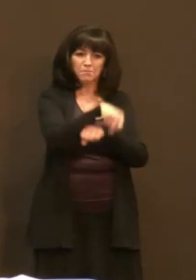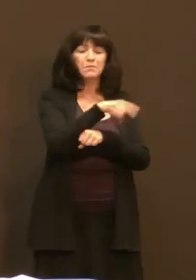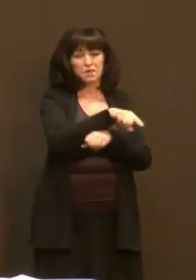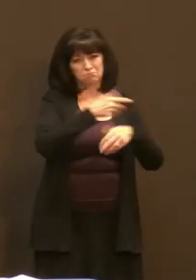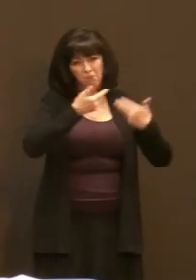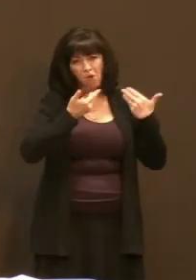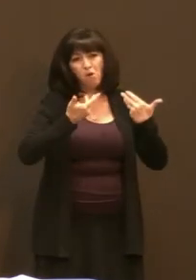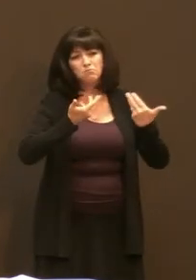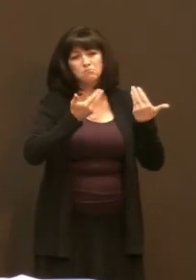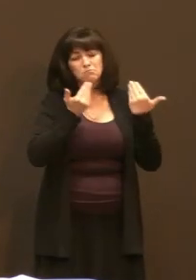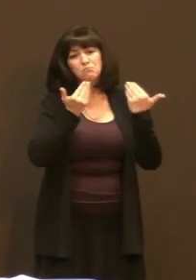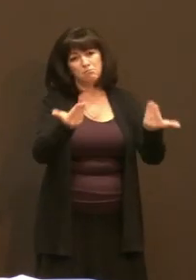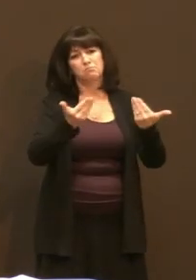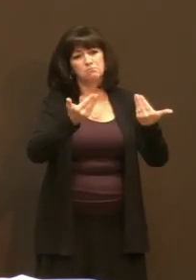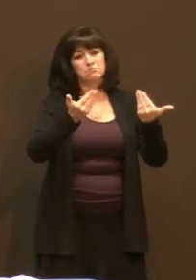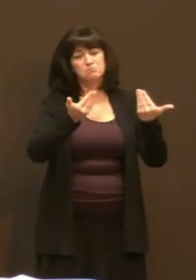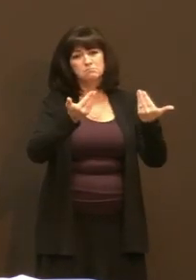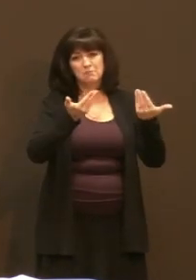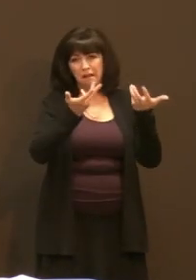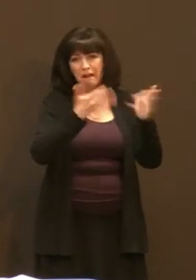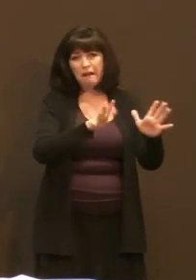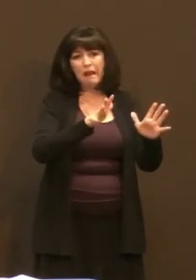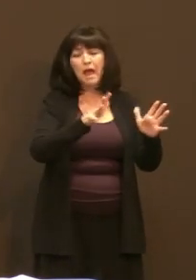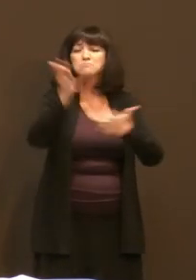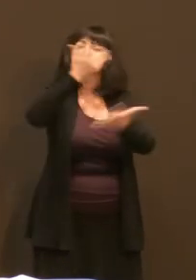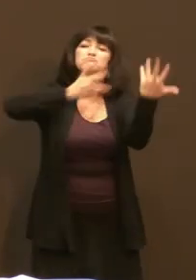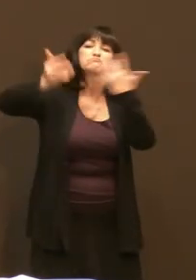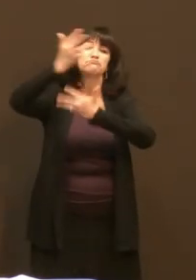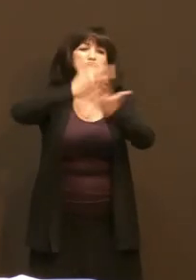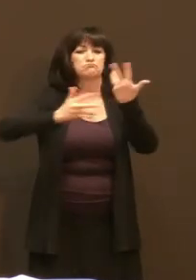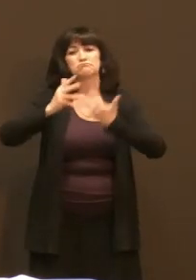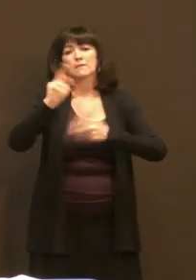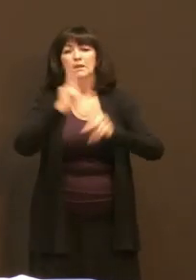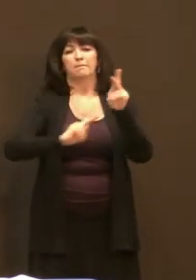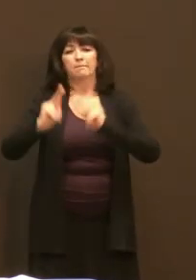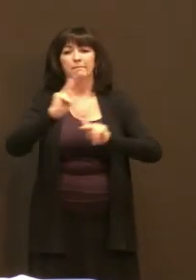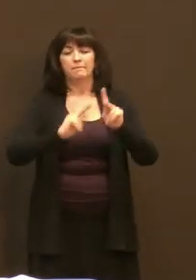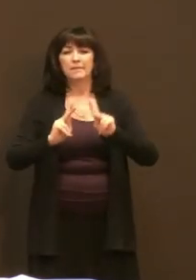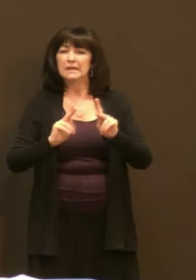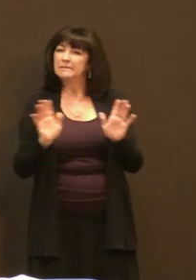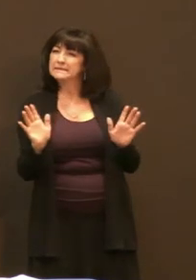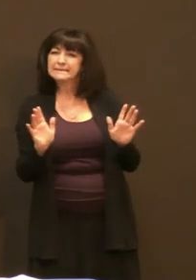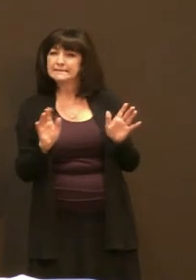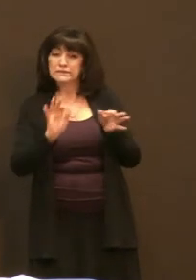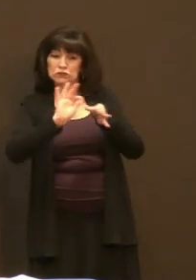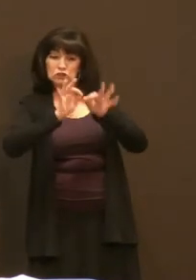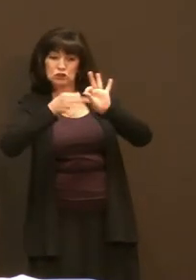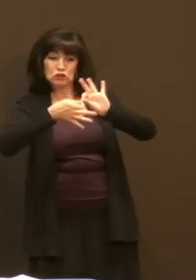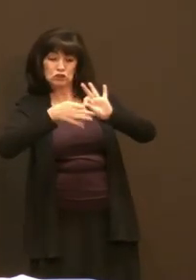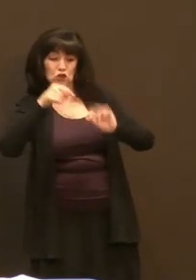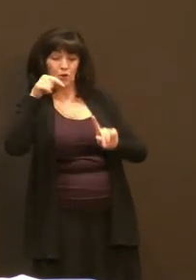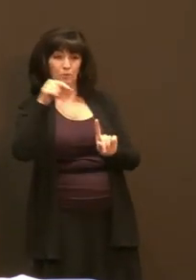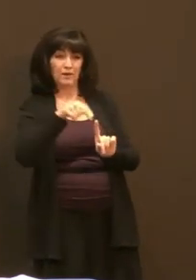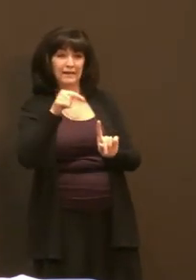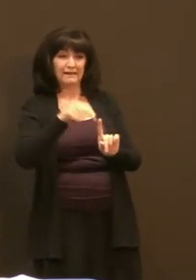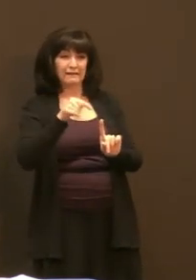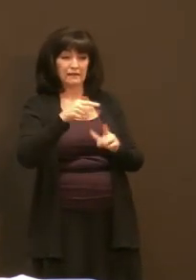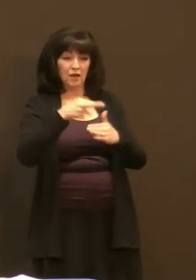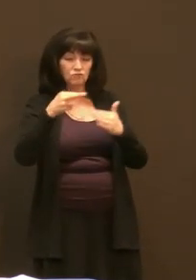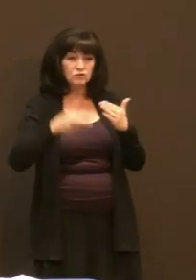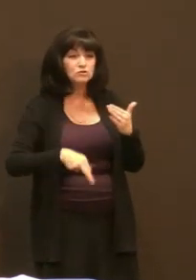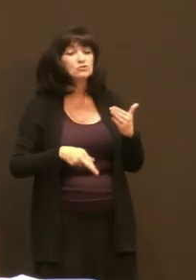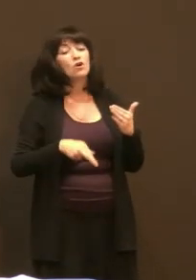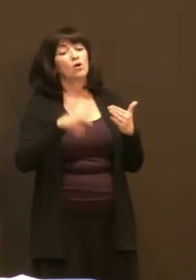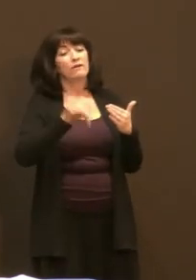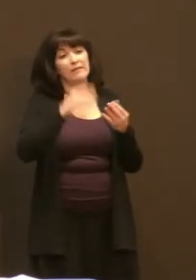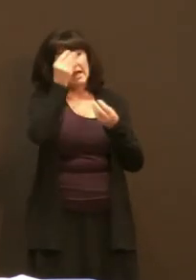has taken place. And so we're interpreting these with caution, but whether it's the